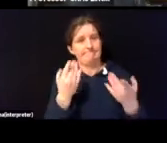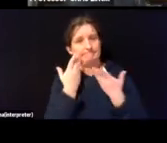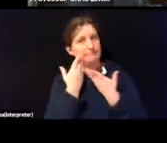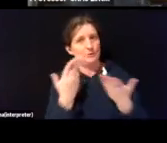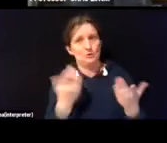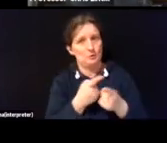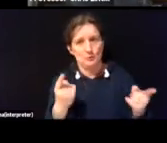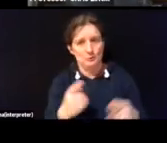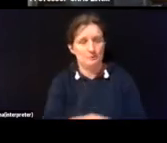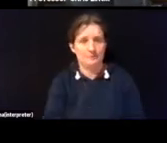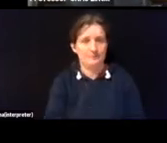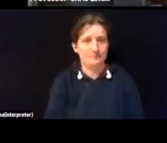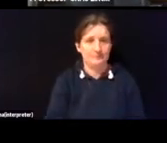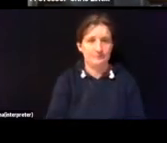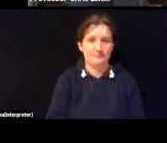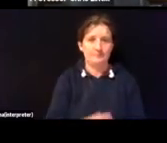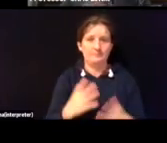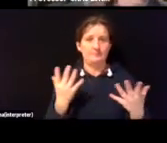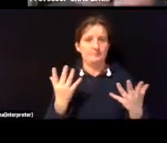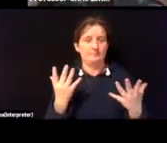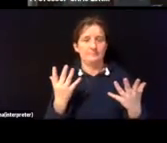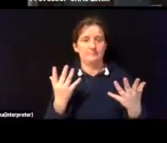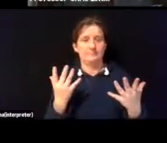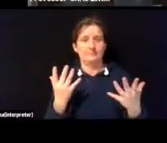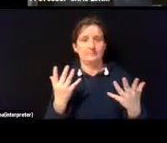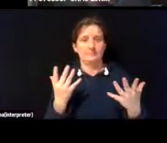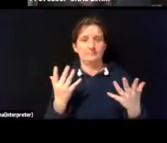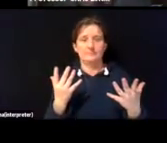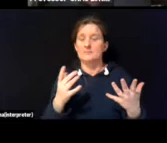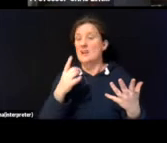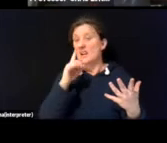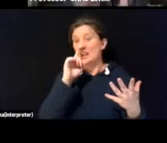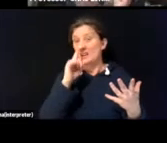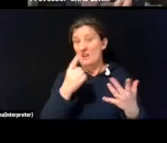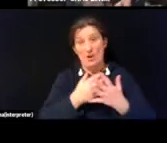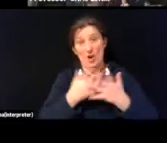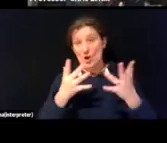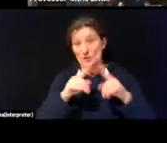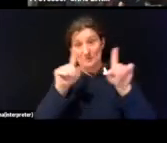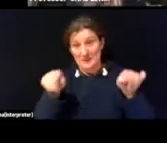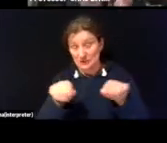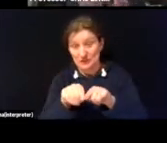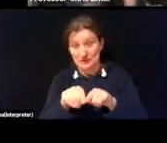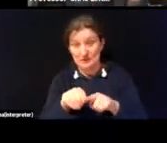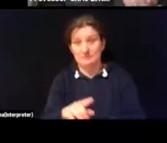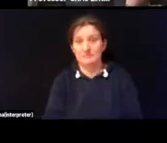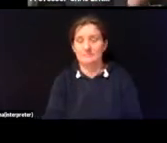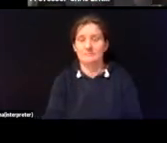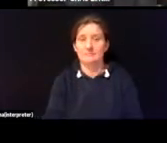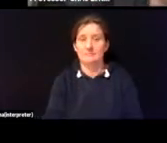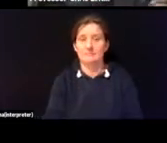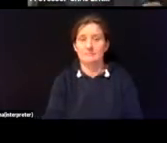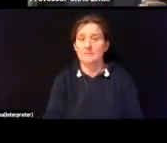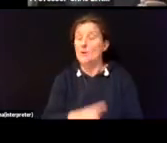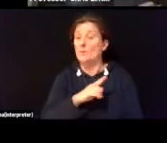pictures of these planets. There's not going to be a talk with an enormous number of pretty pictures because, actually not because the planets